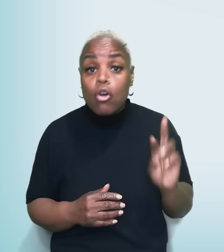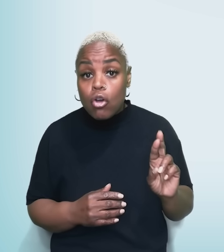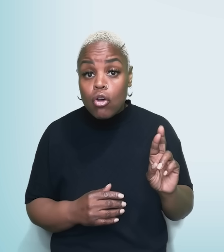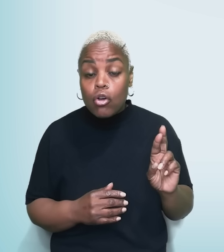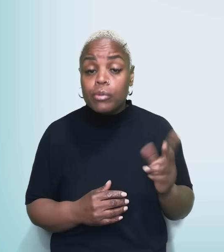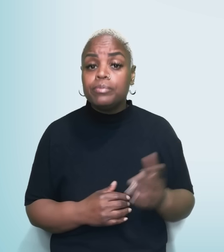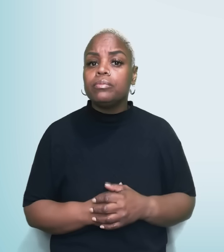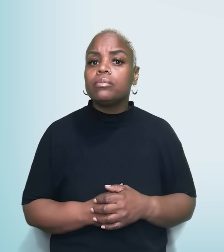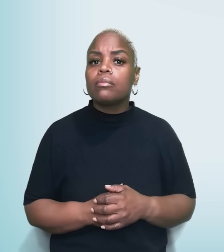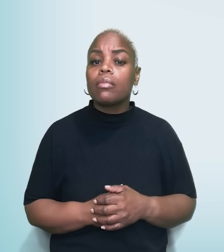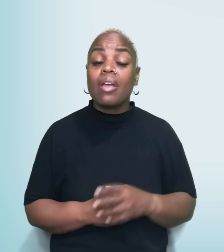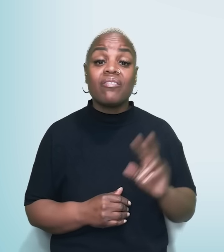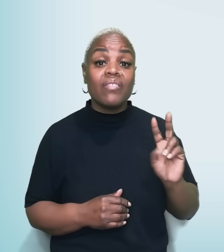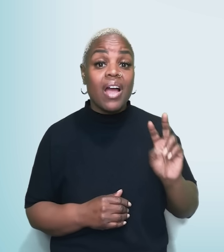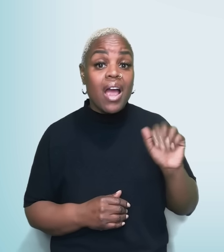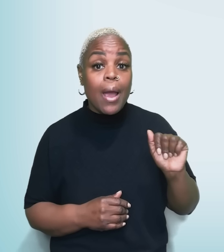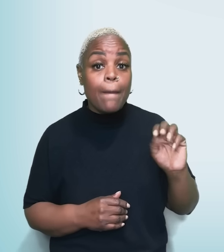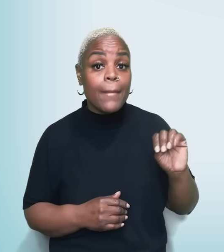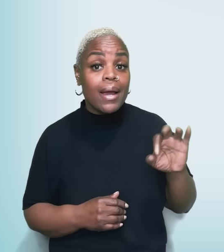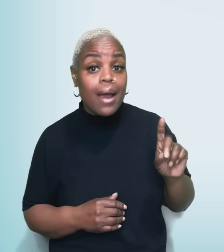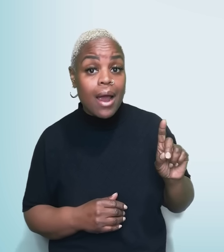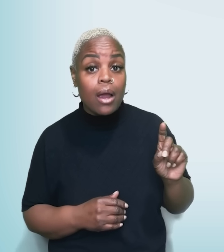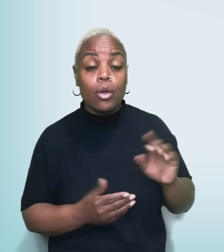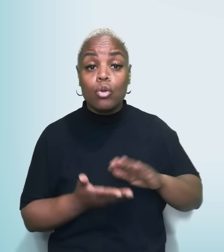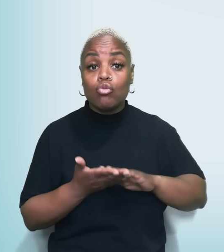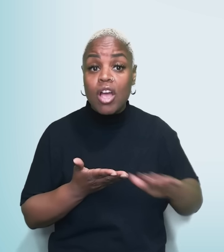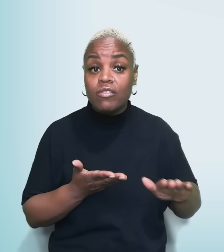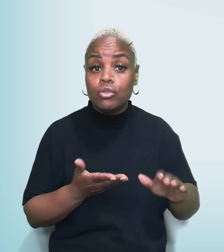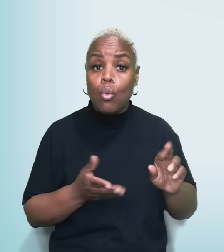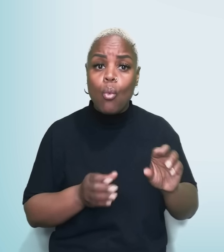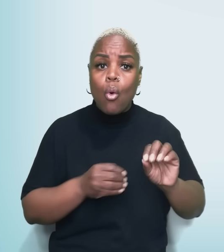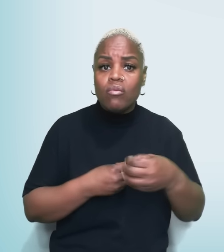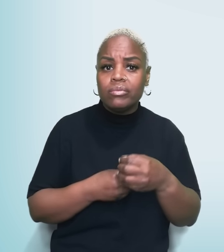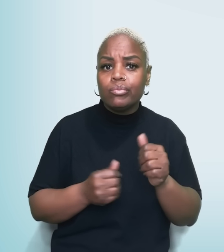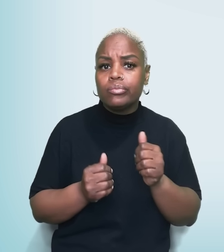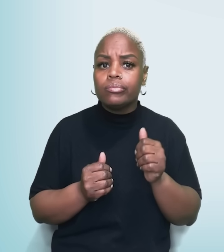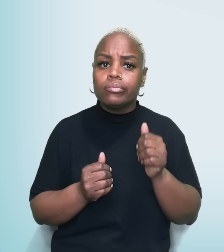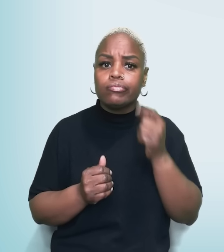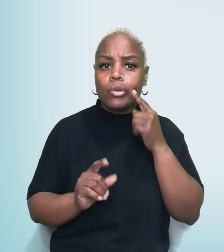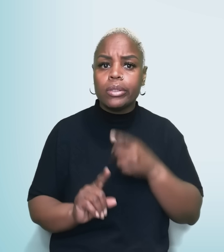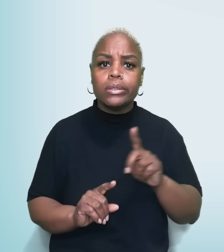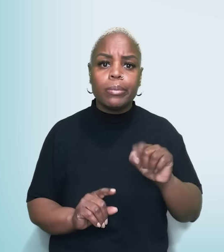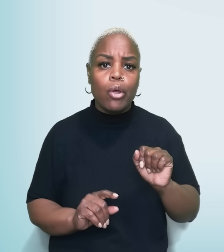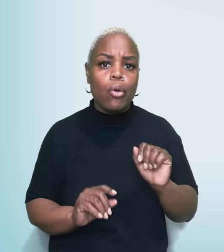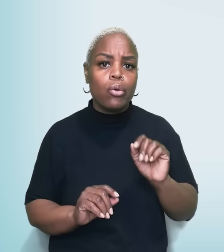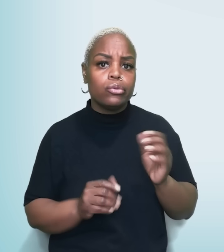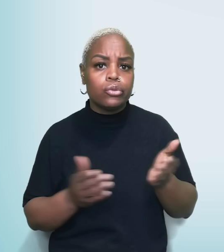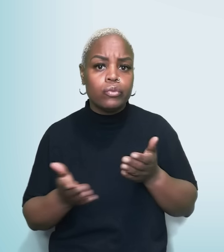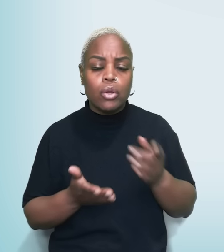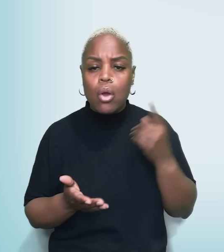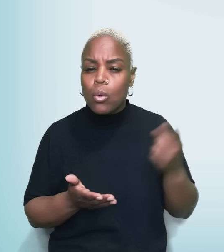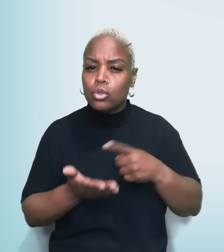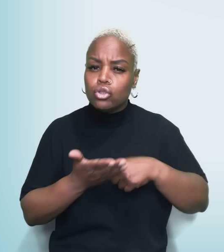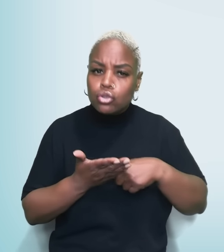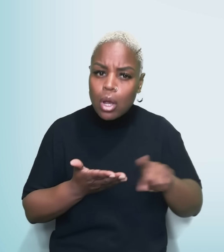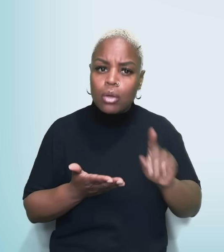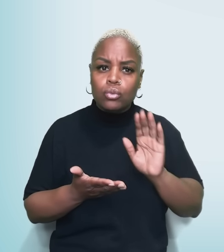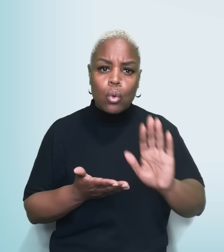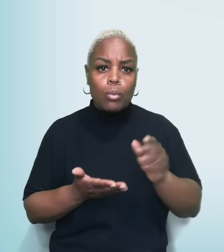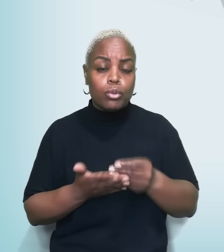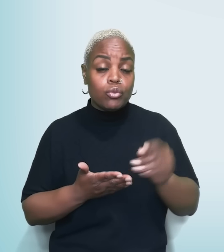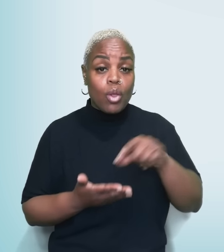vocational rehabilitation, the VA, Medicaid waivers, or Office for Disability Services. And always check if your